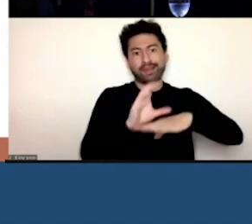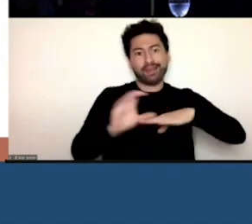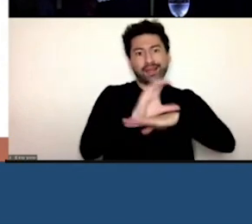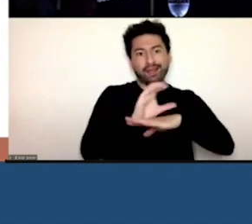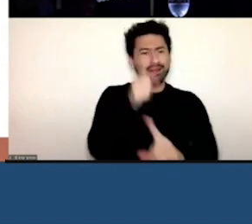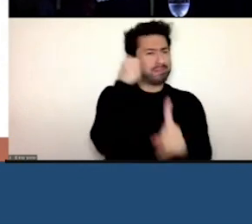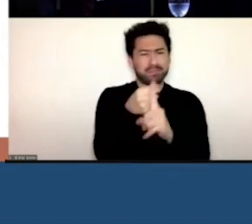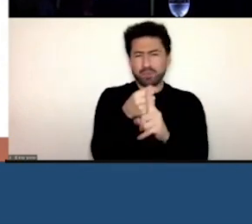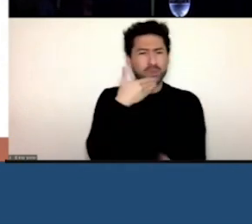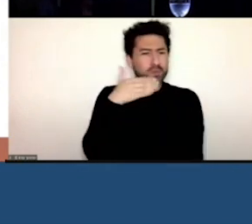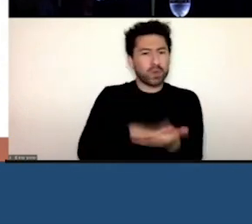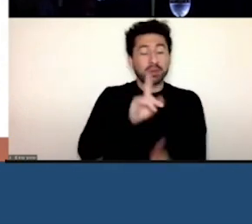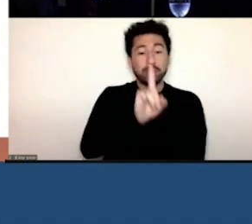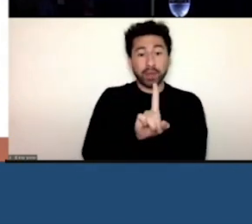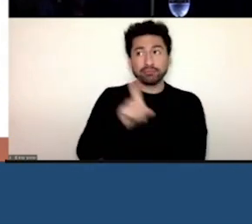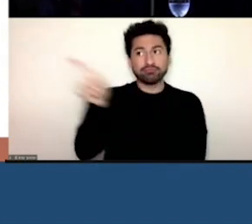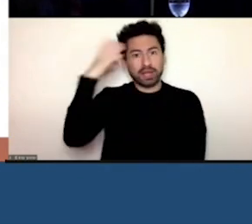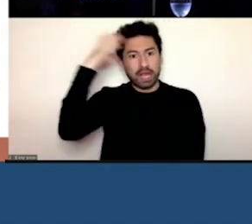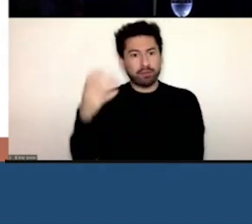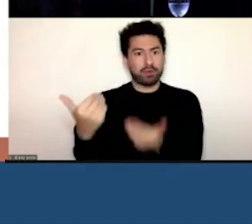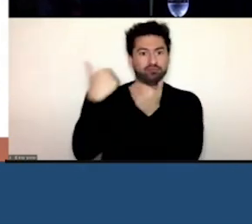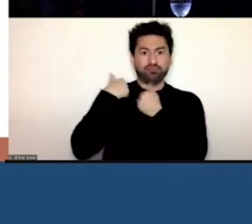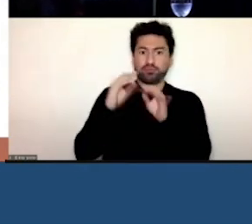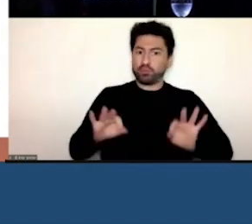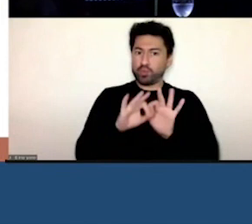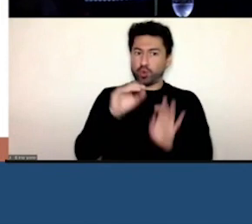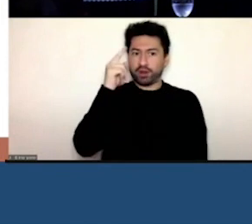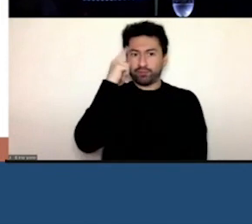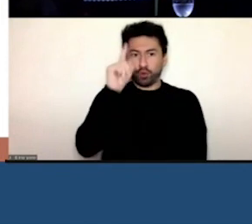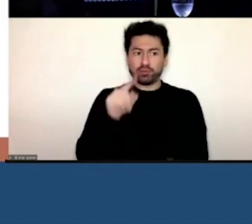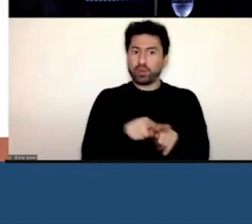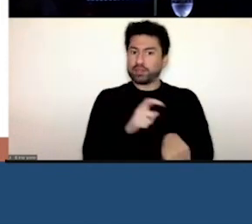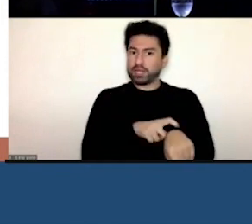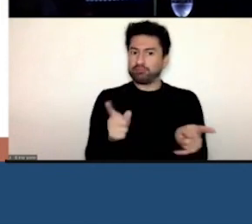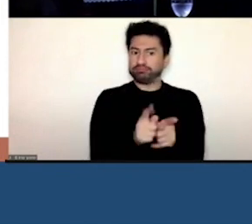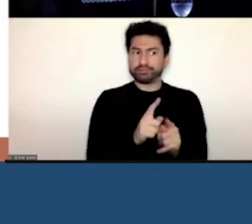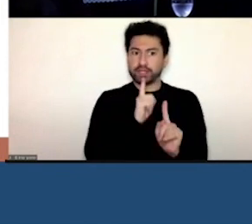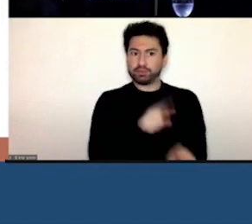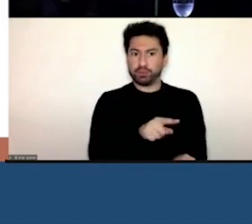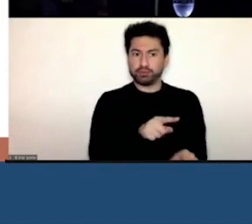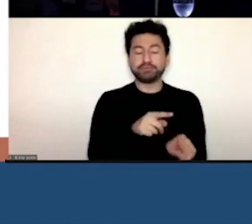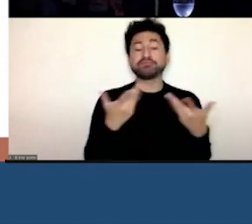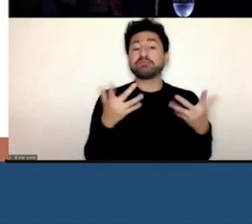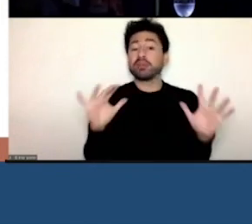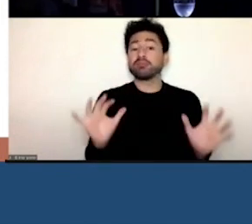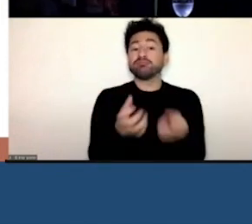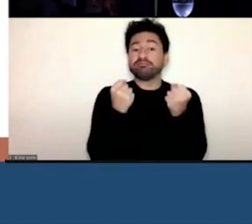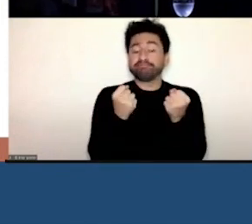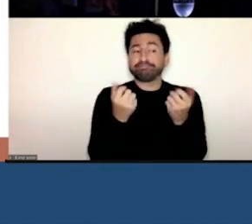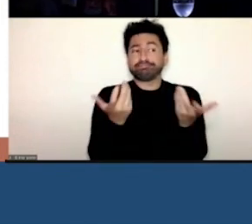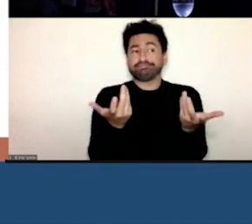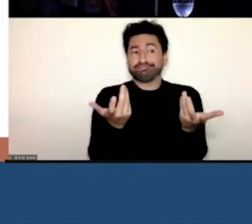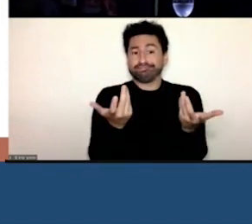developing countries and all developing regions. But we and recovery, which